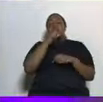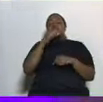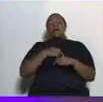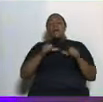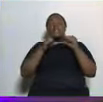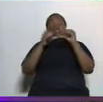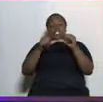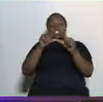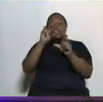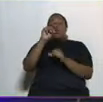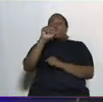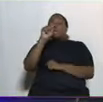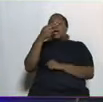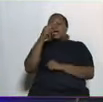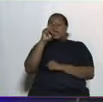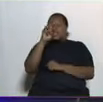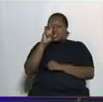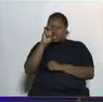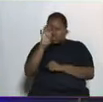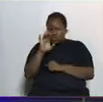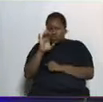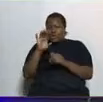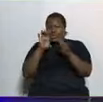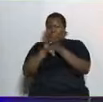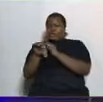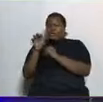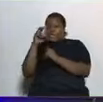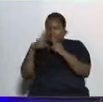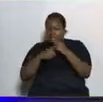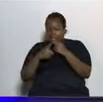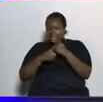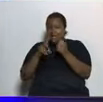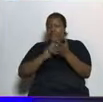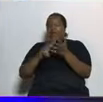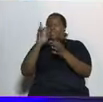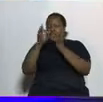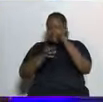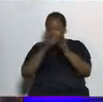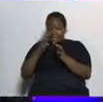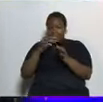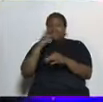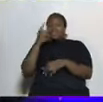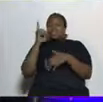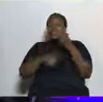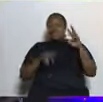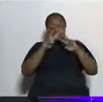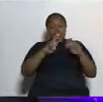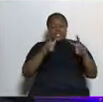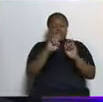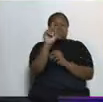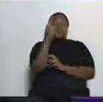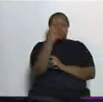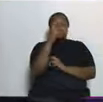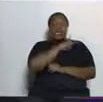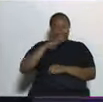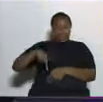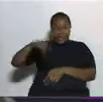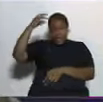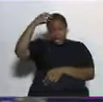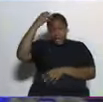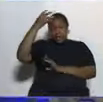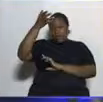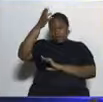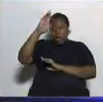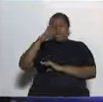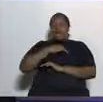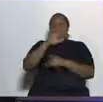Matthew 6, verse 33, seek you first the kingdom of God, and all these things will be added unto you. Dad